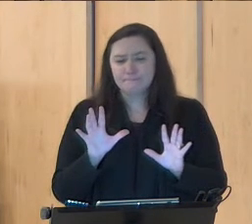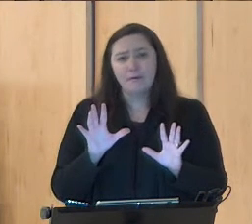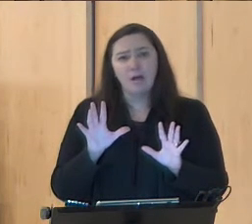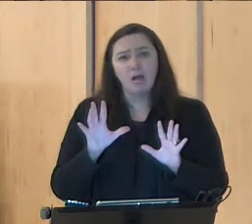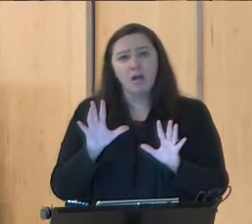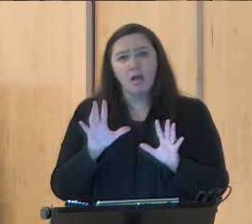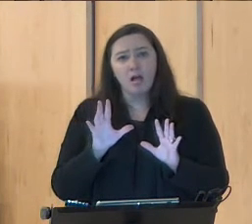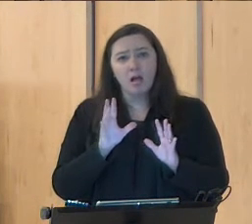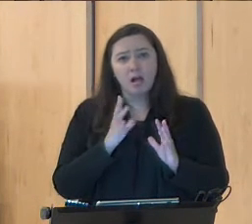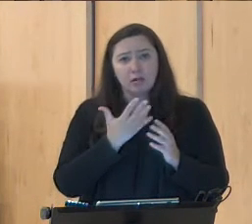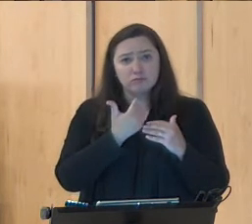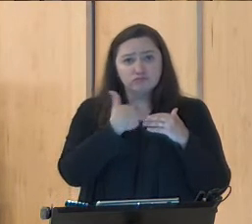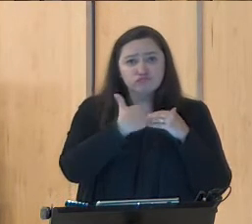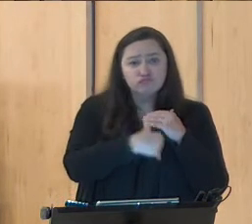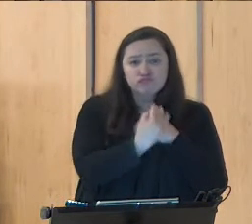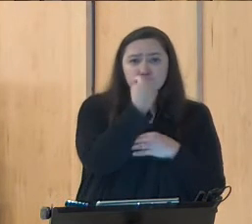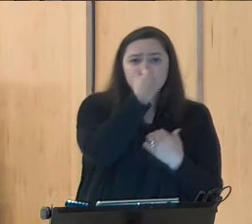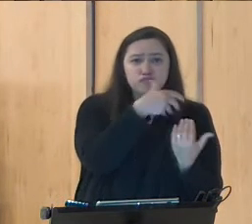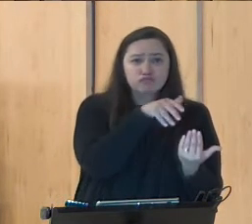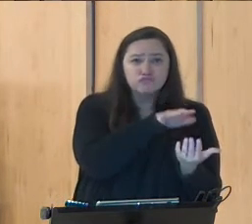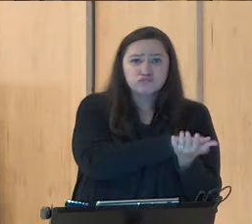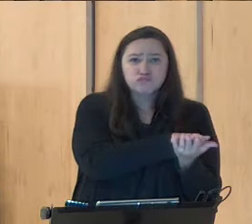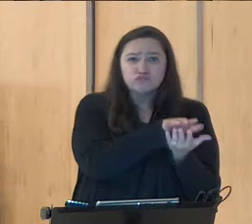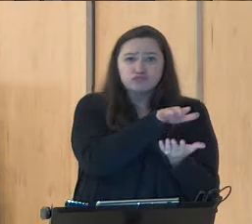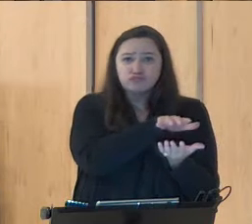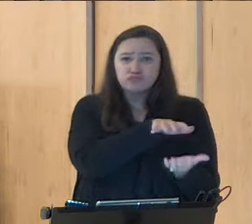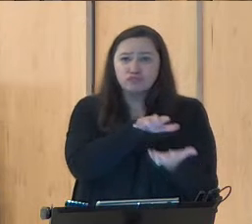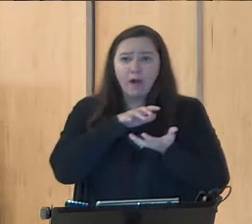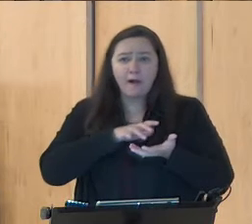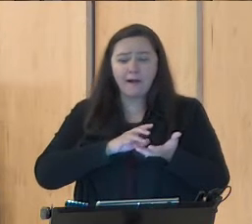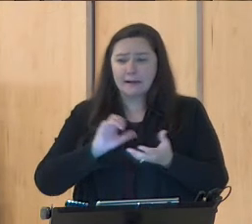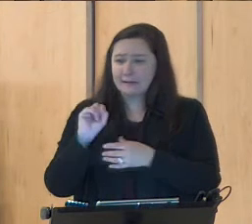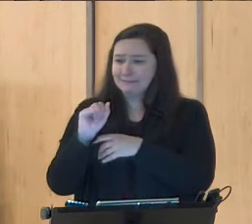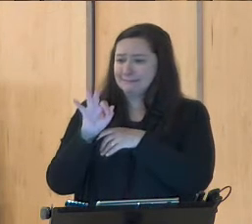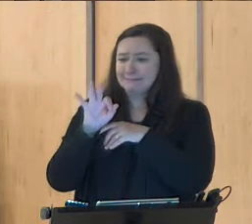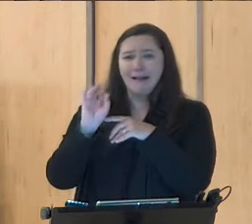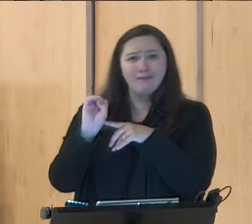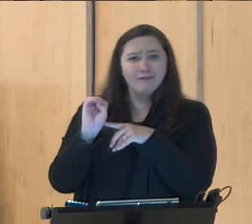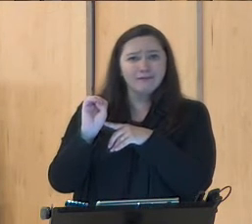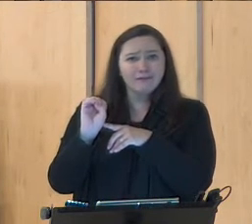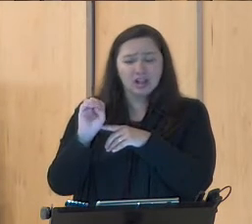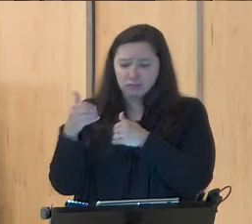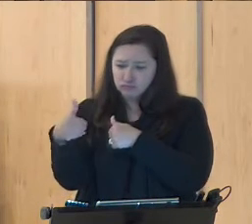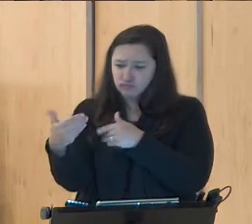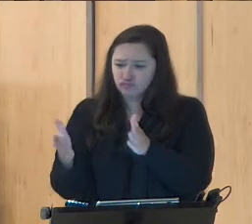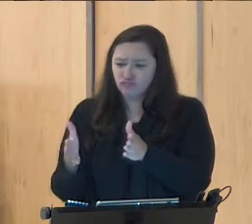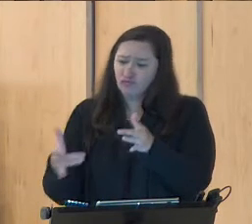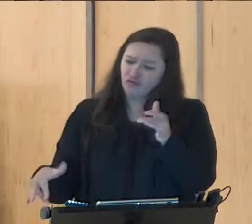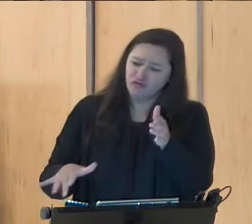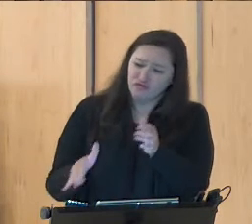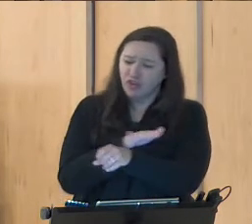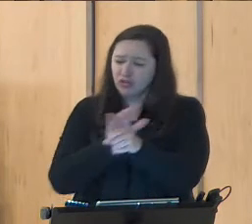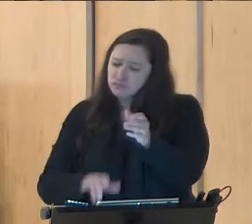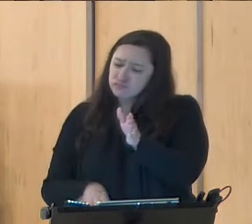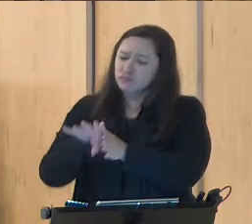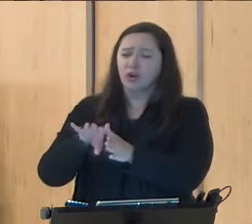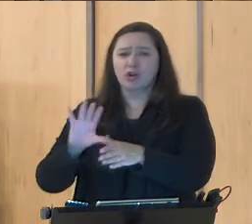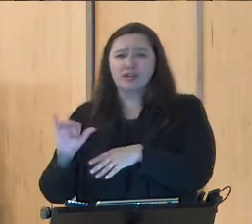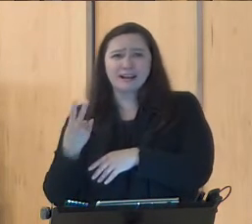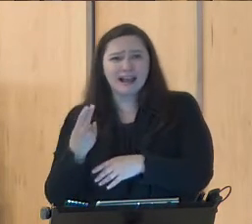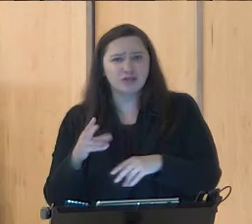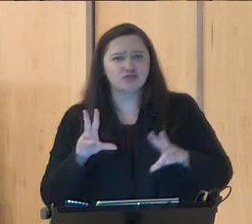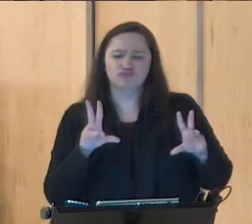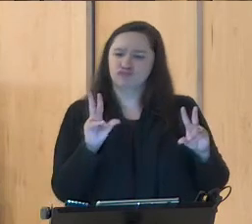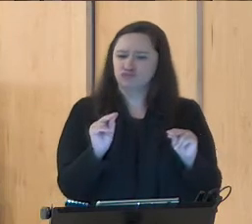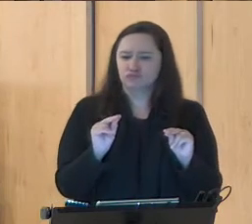of sandwiches. I don't want you carrying a safe crammed with cash. I simply want you to go, and the